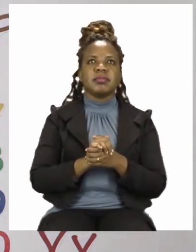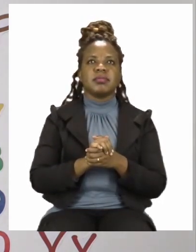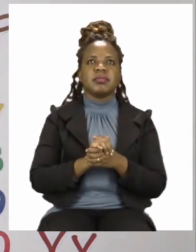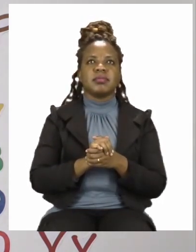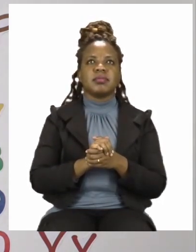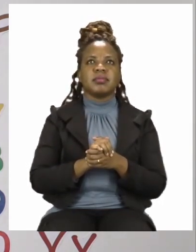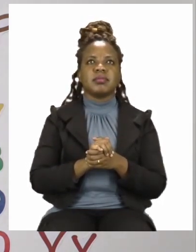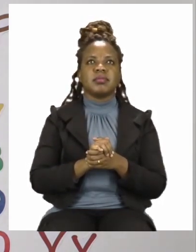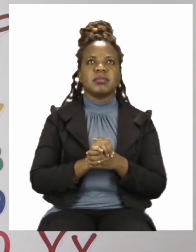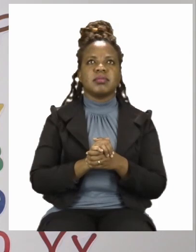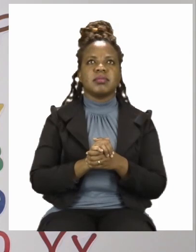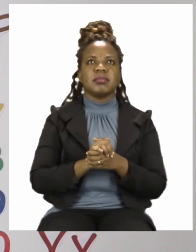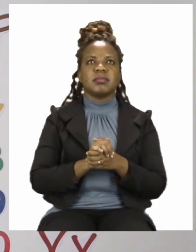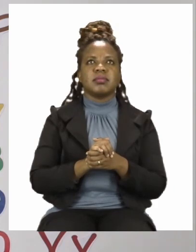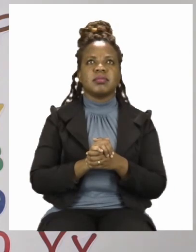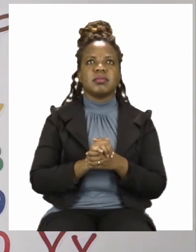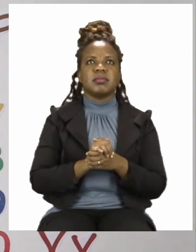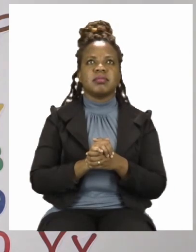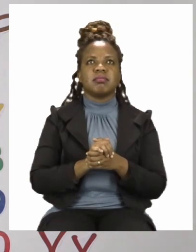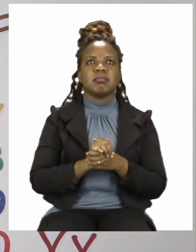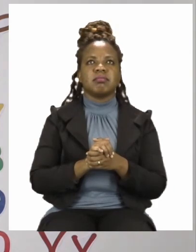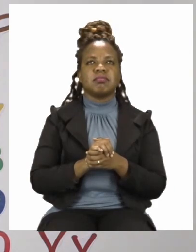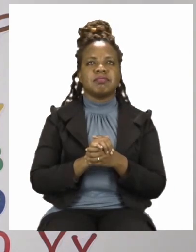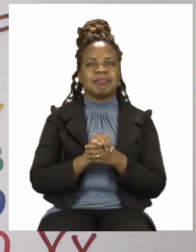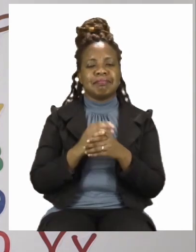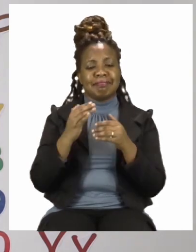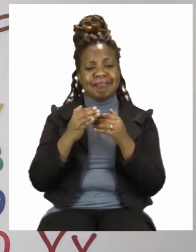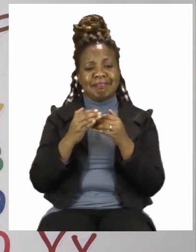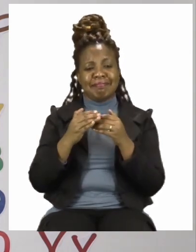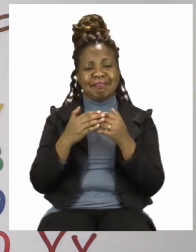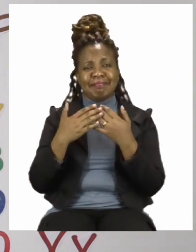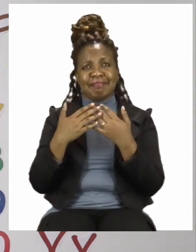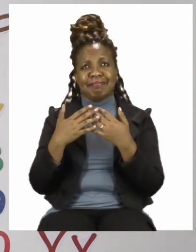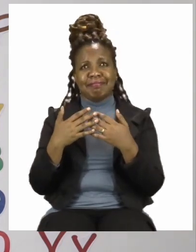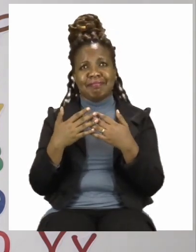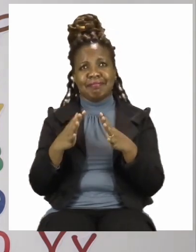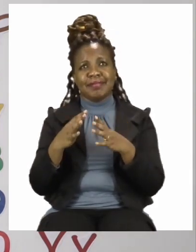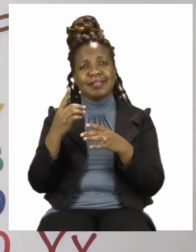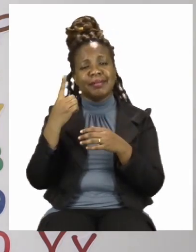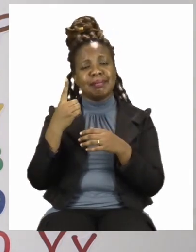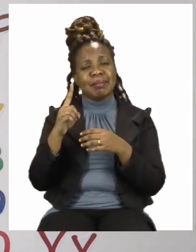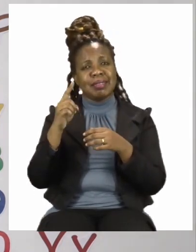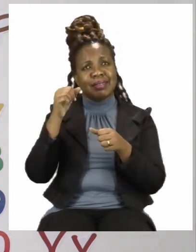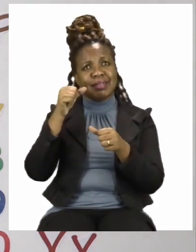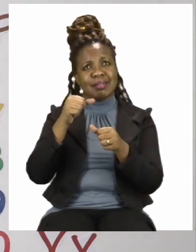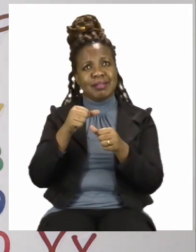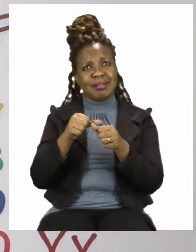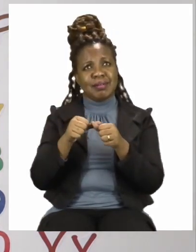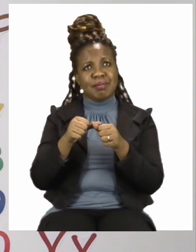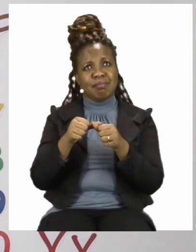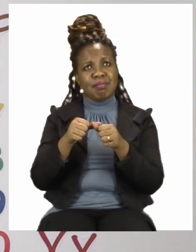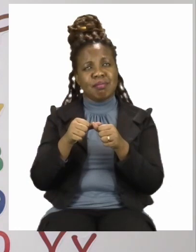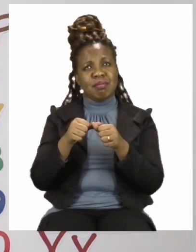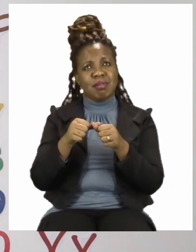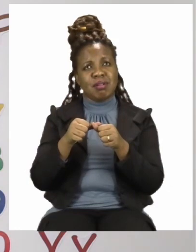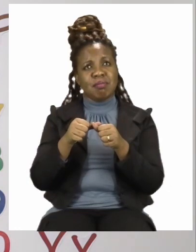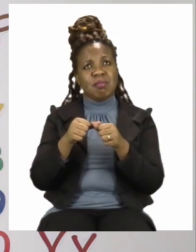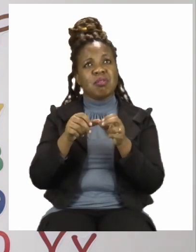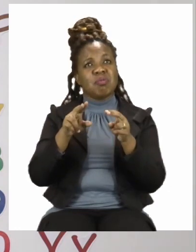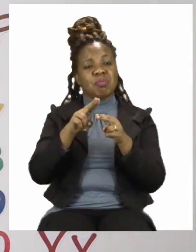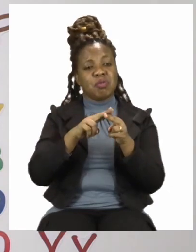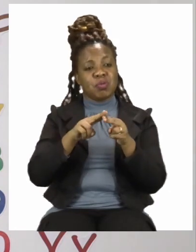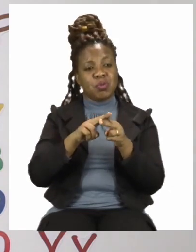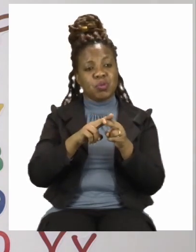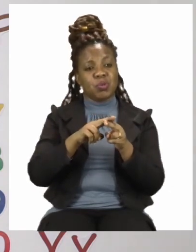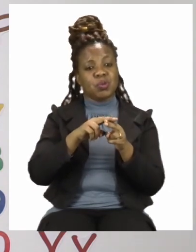Now my sentence is almost correct, but remember, we are supposed to use capital letters and